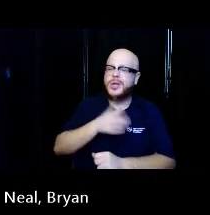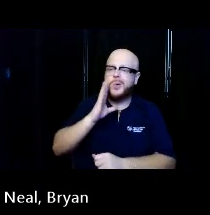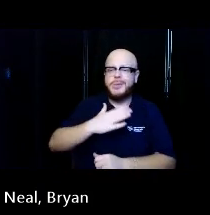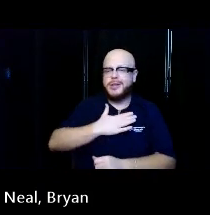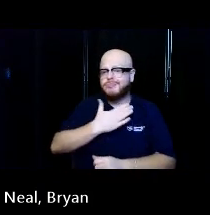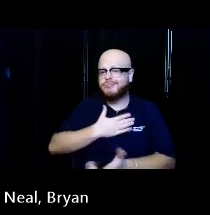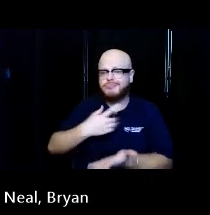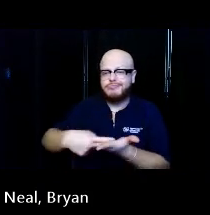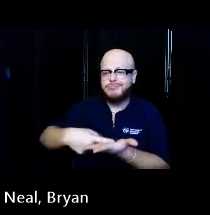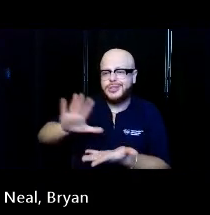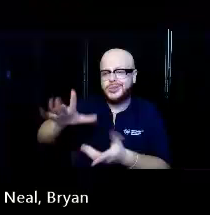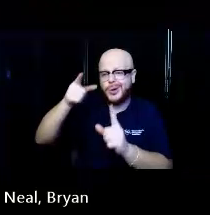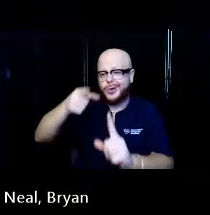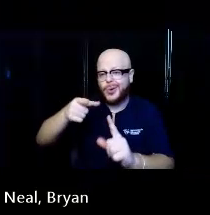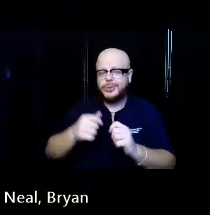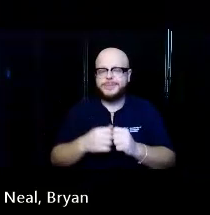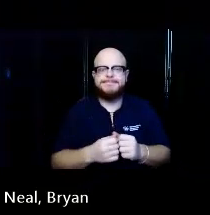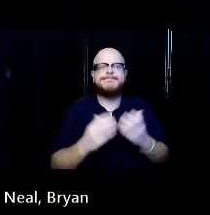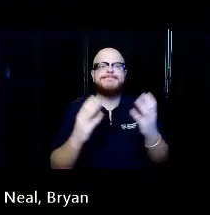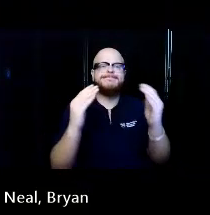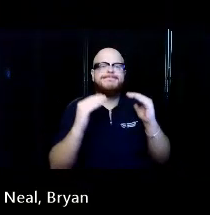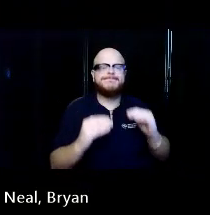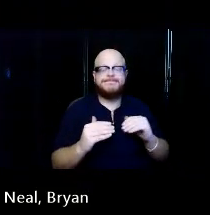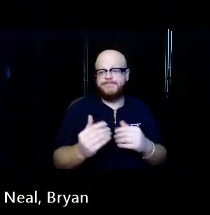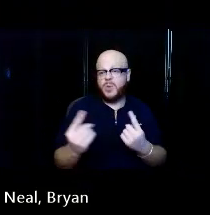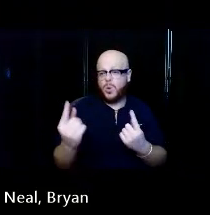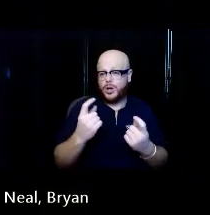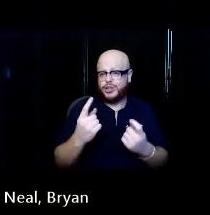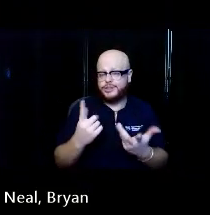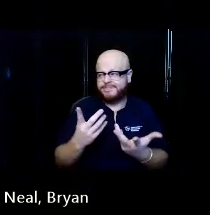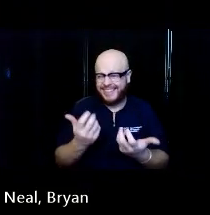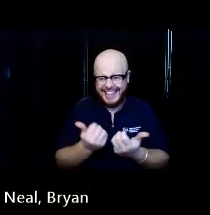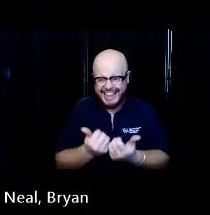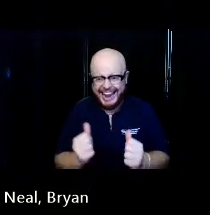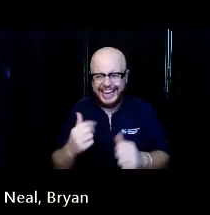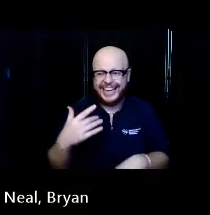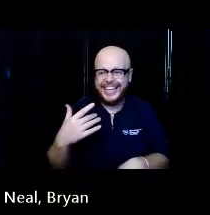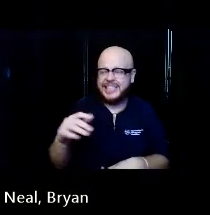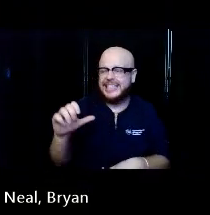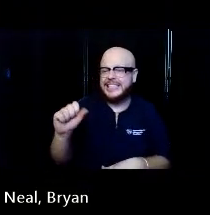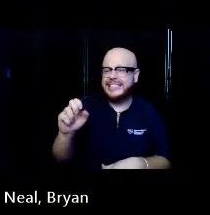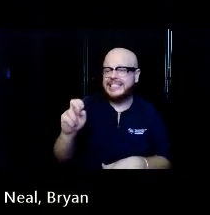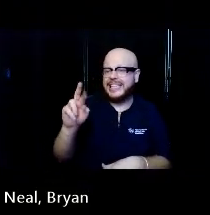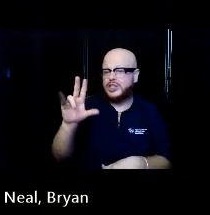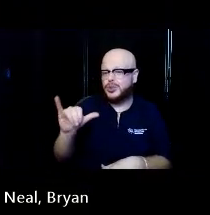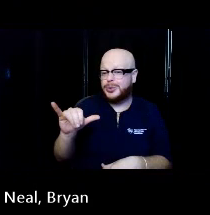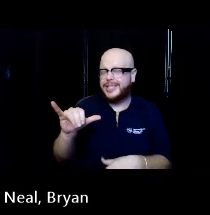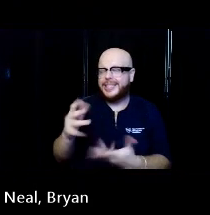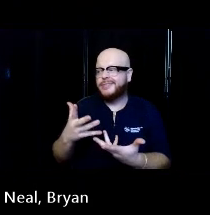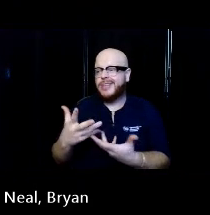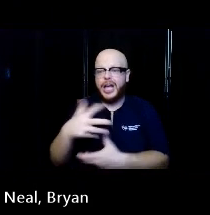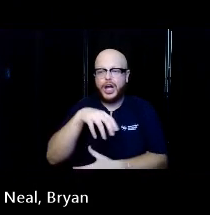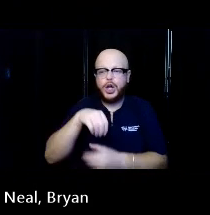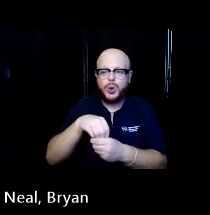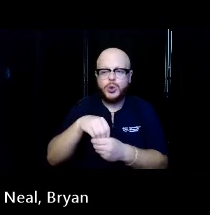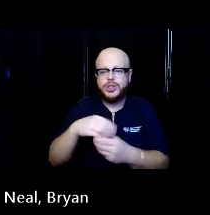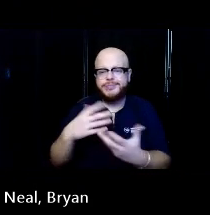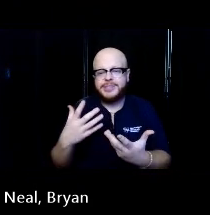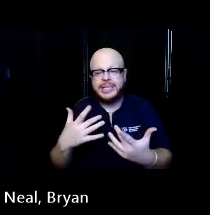a question asking, are there any sensory inclusion areas or events in the Northeast region of